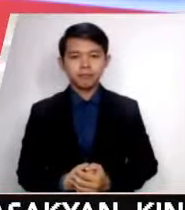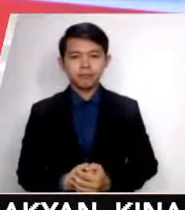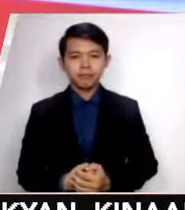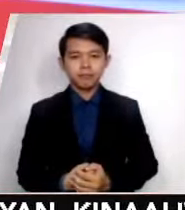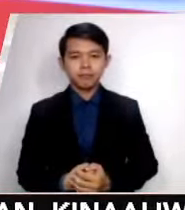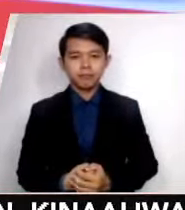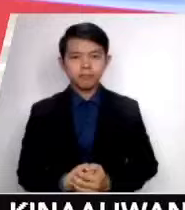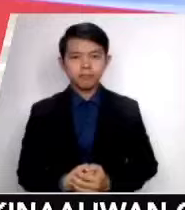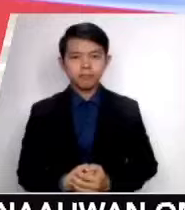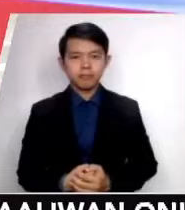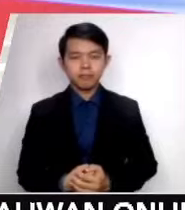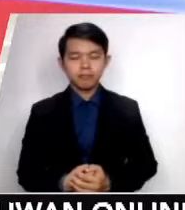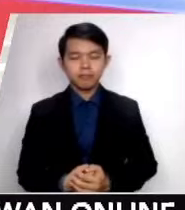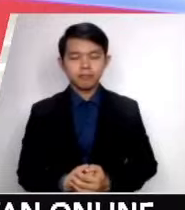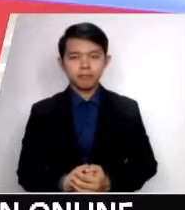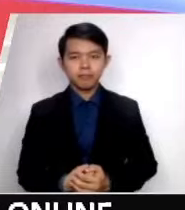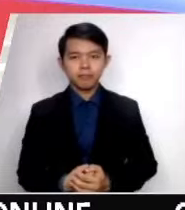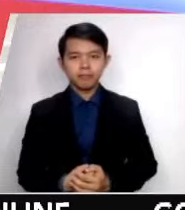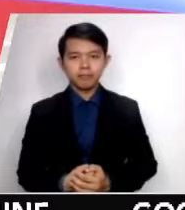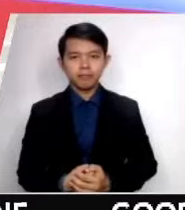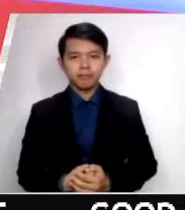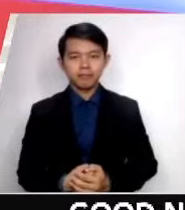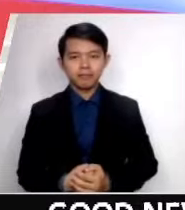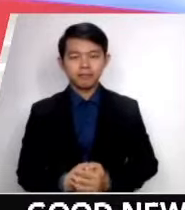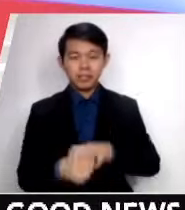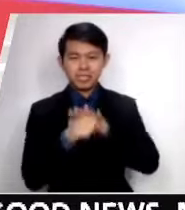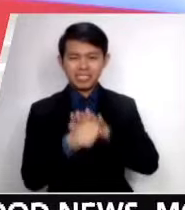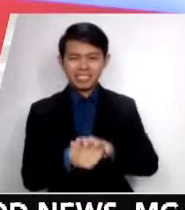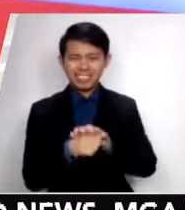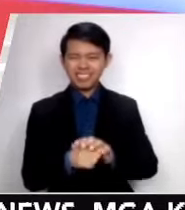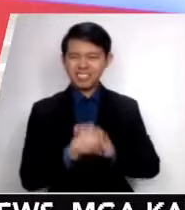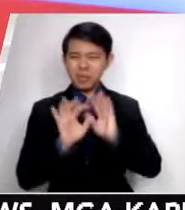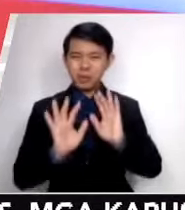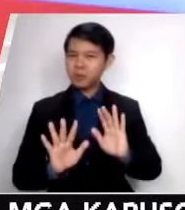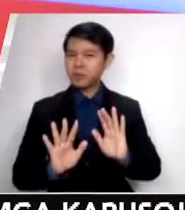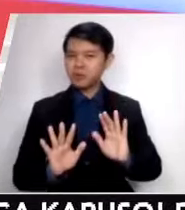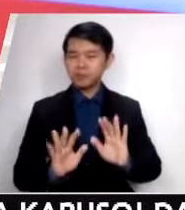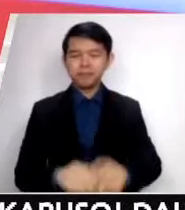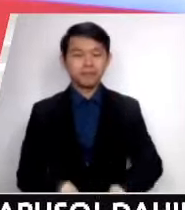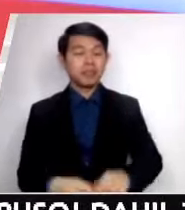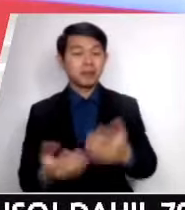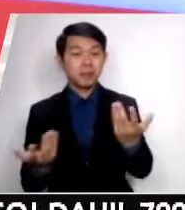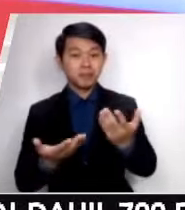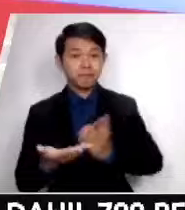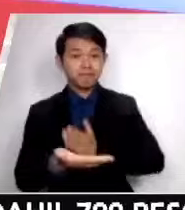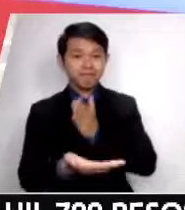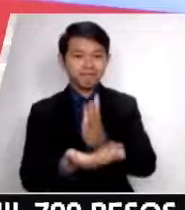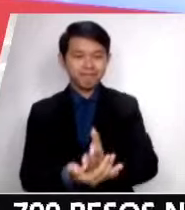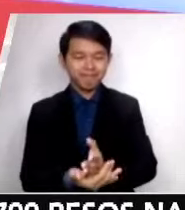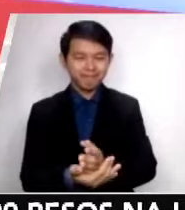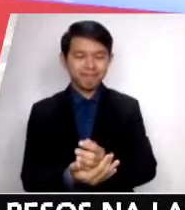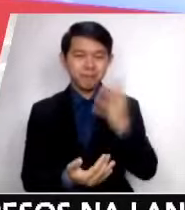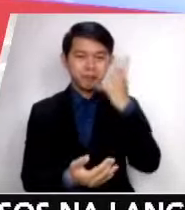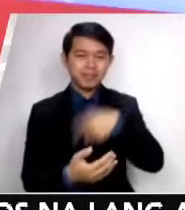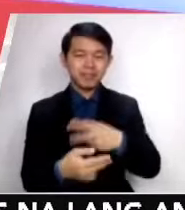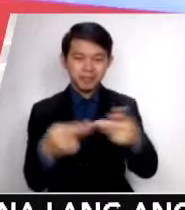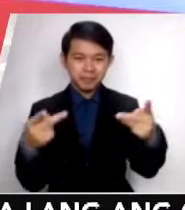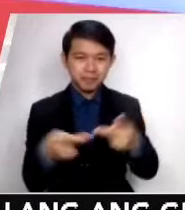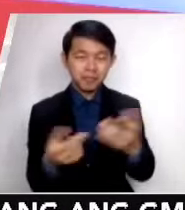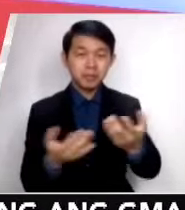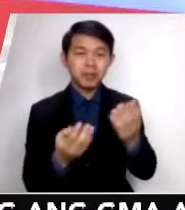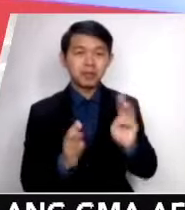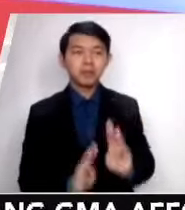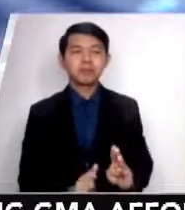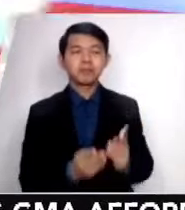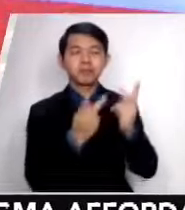Time out muna sa stress at pumasyal sa mga nakaka-relax na lugar sa Bukidnon. G tayo dyan sa report ni